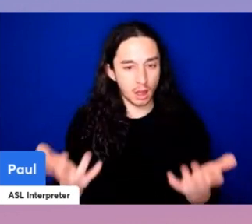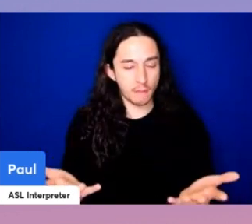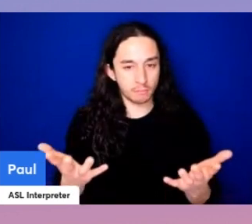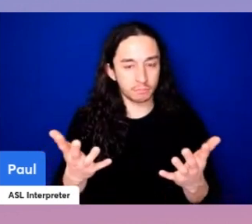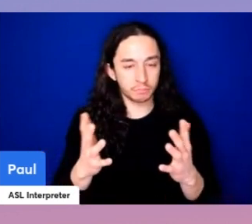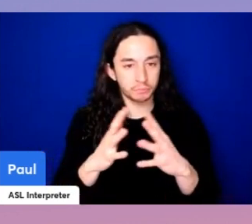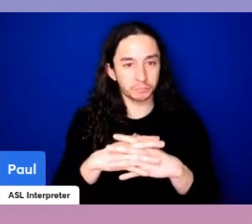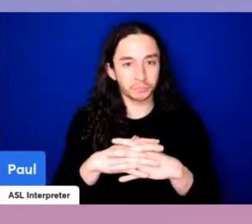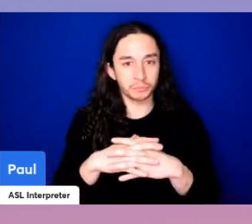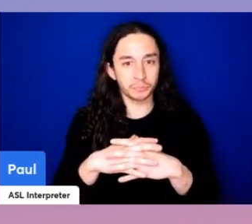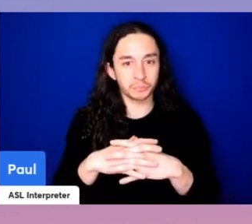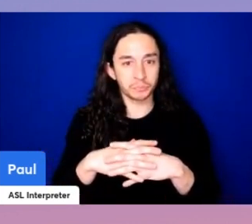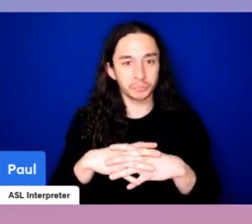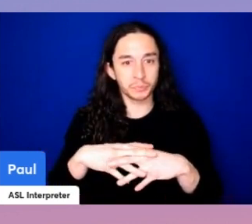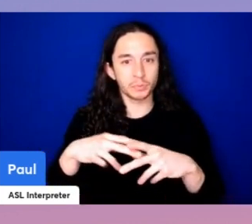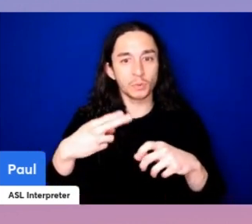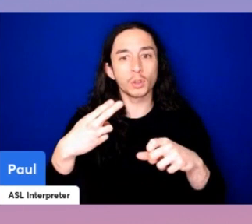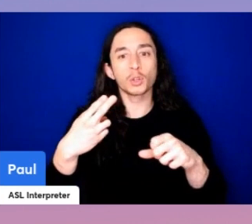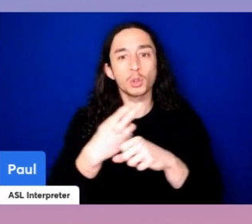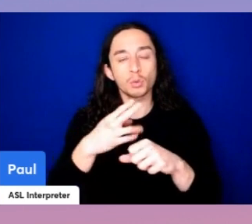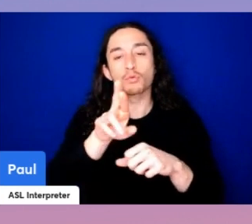reuse of resource configurations.